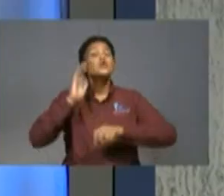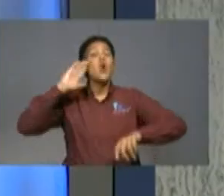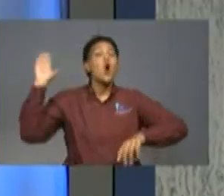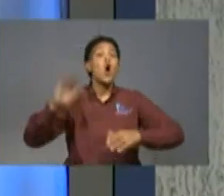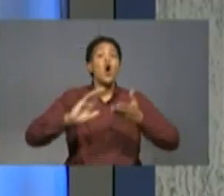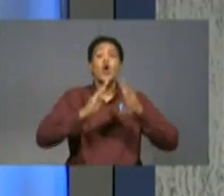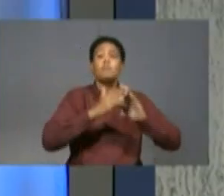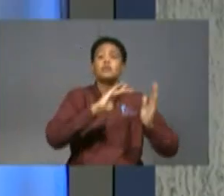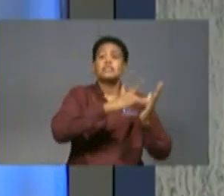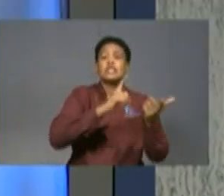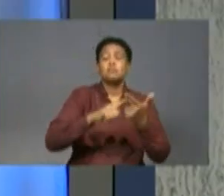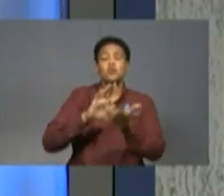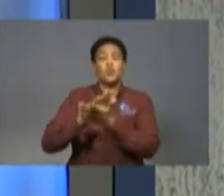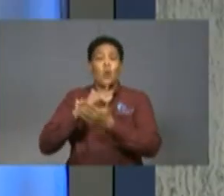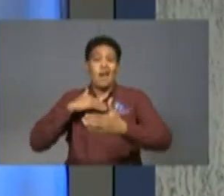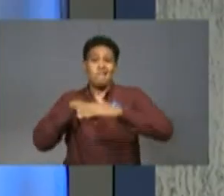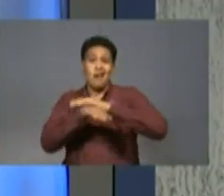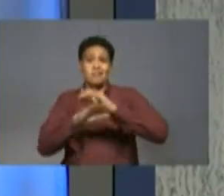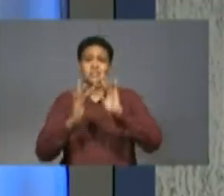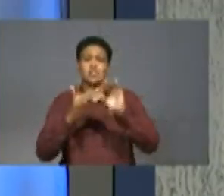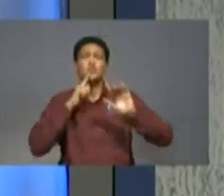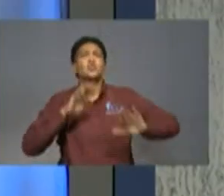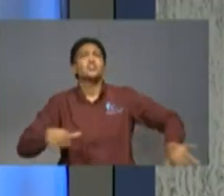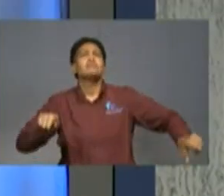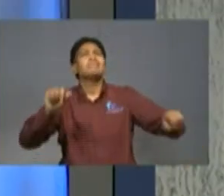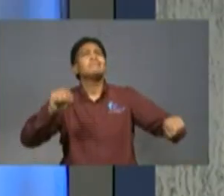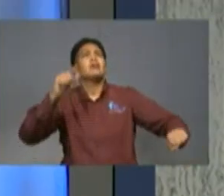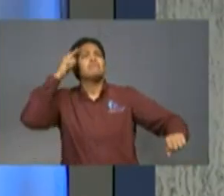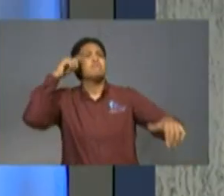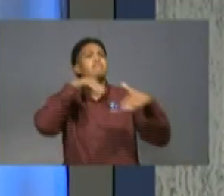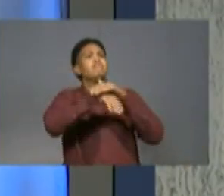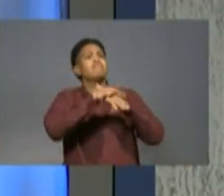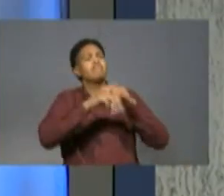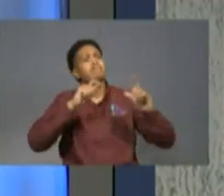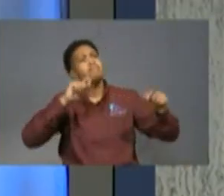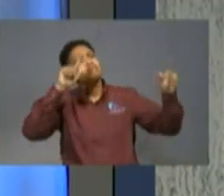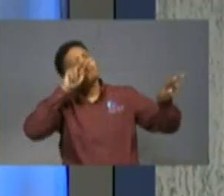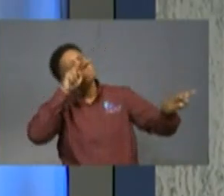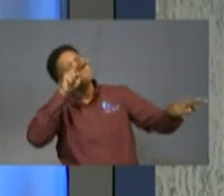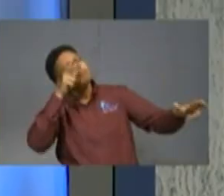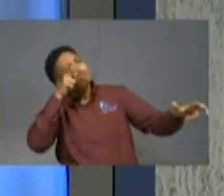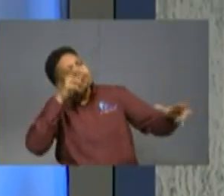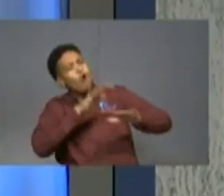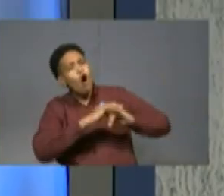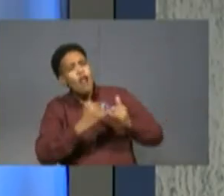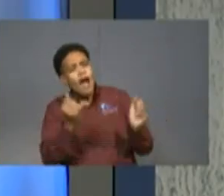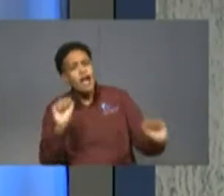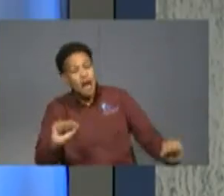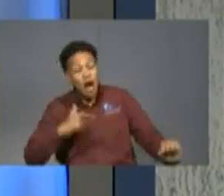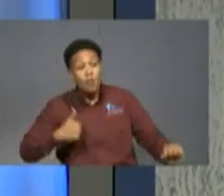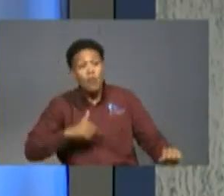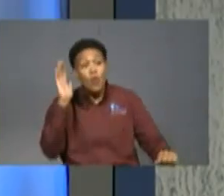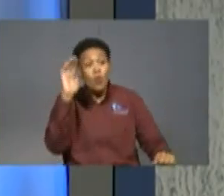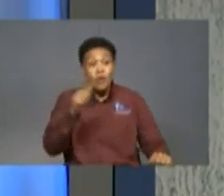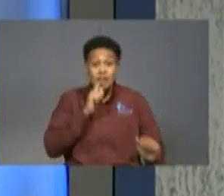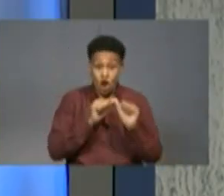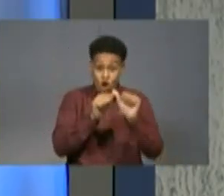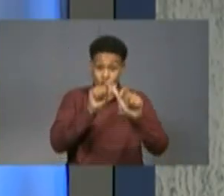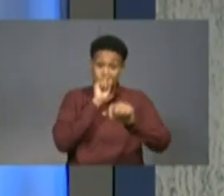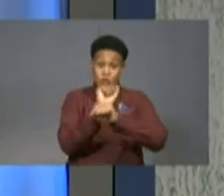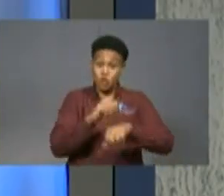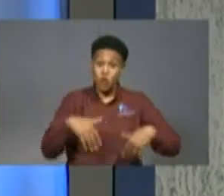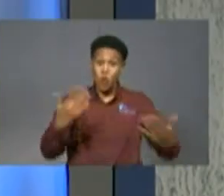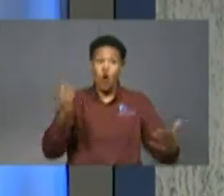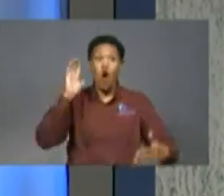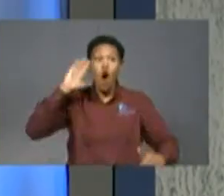have access to internet so that children will be able to access online courses. We will continue to make sure